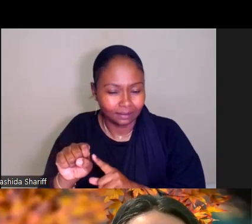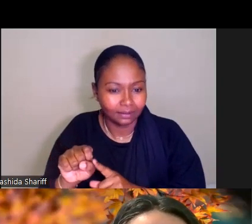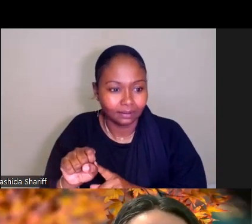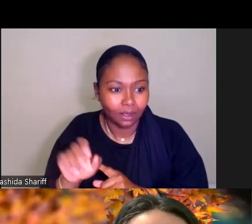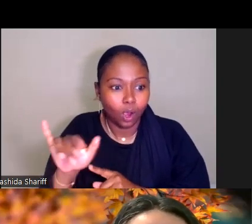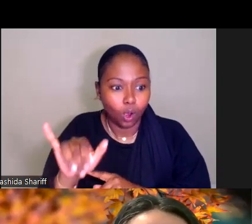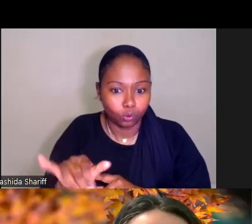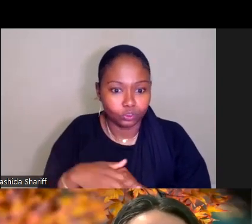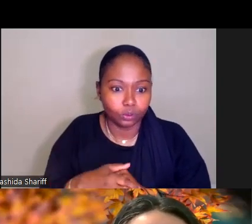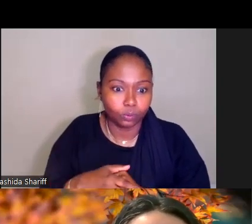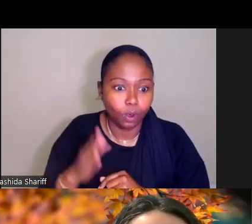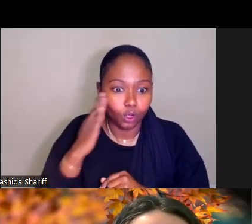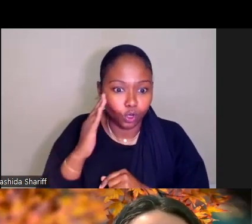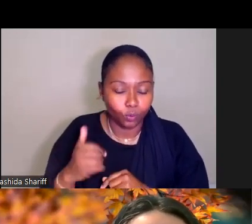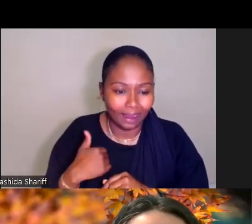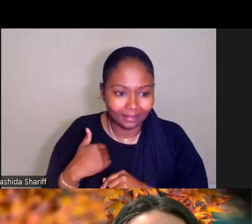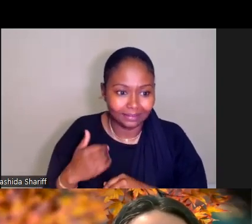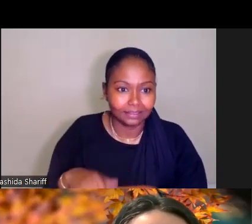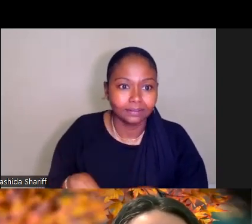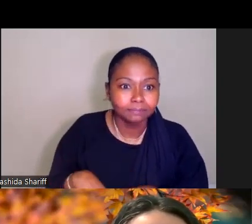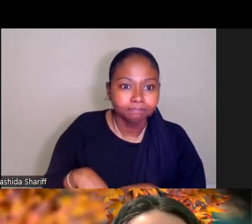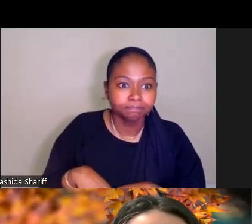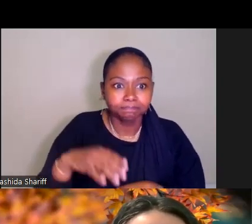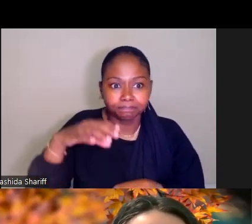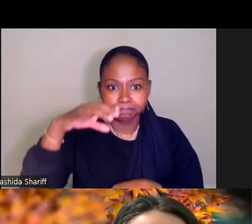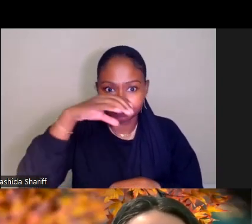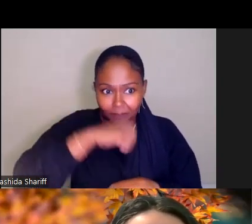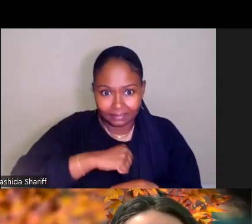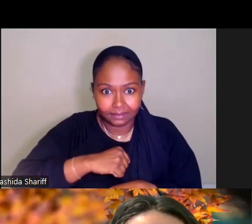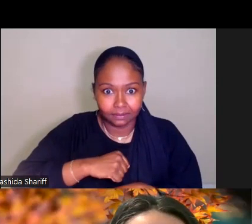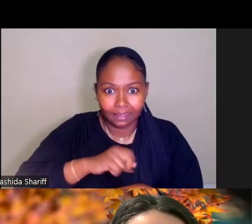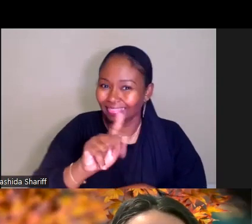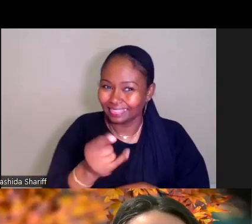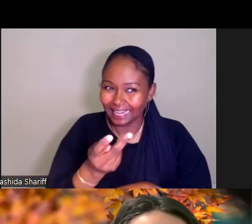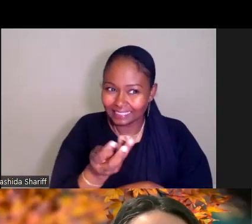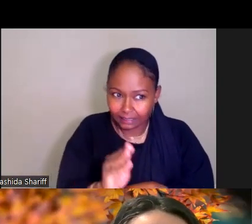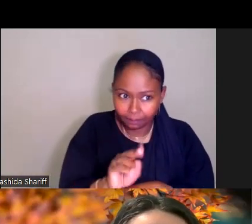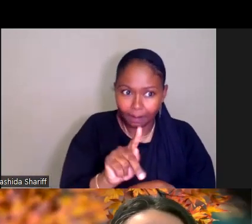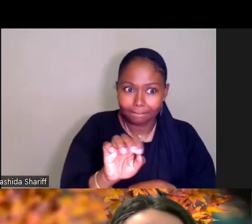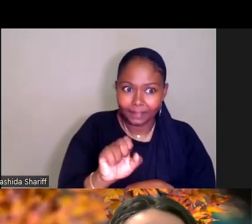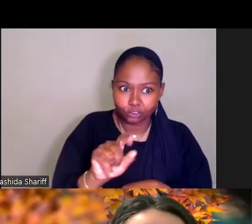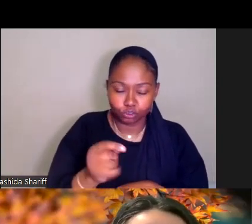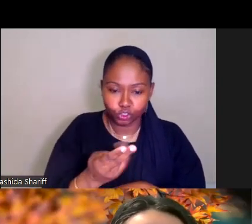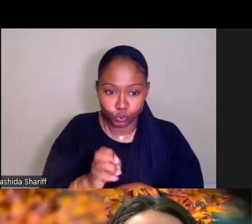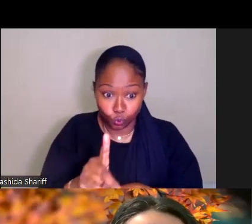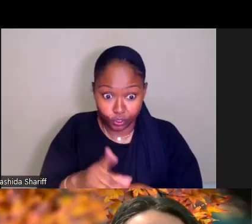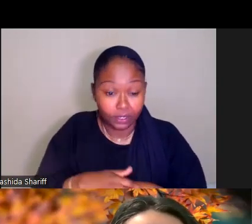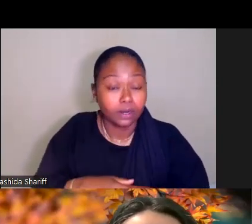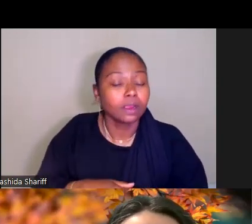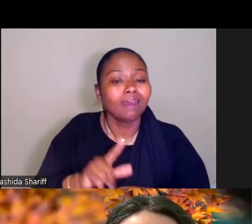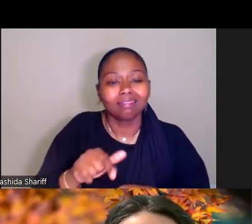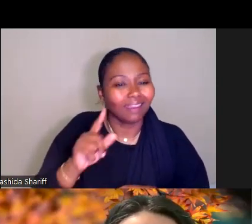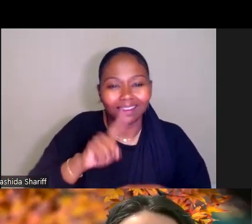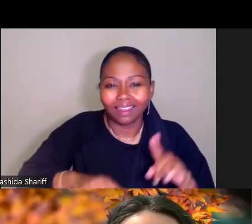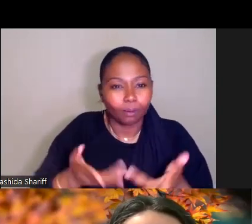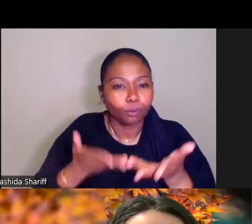Short, which is another legal process when a probate court determines that an individual is unable to provide food, clothing, and